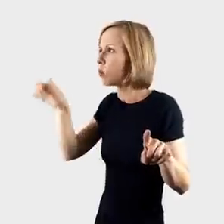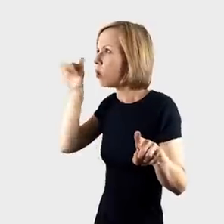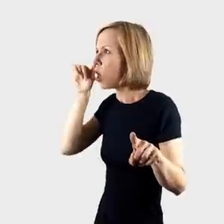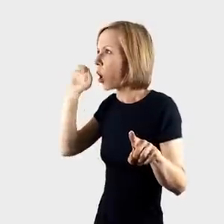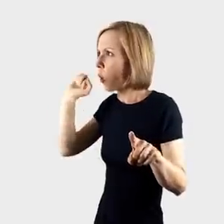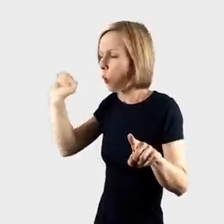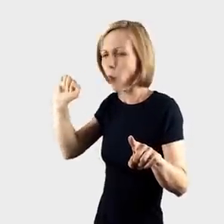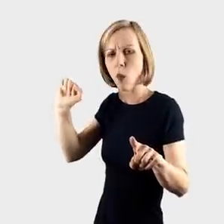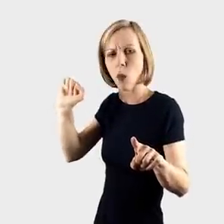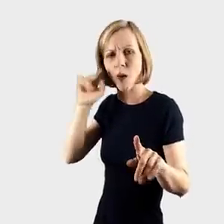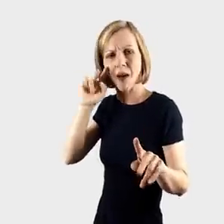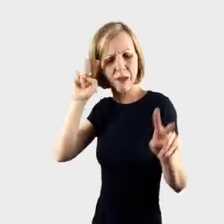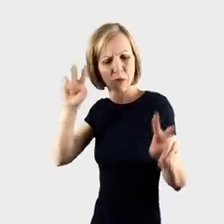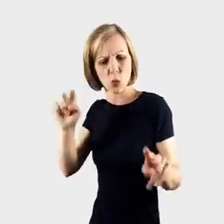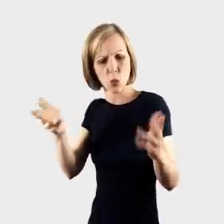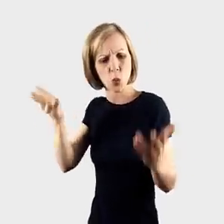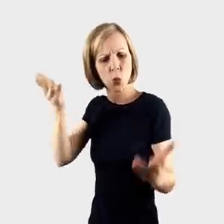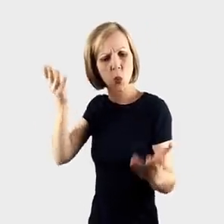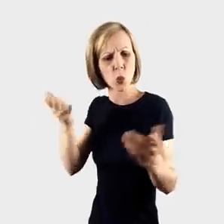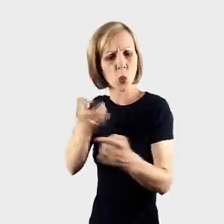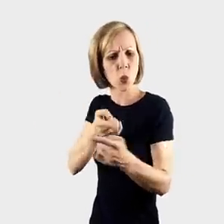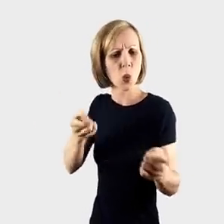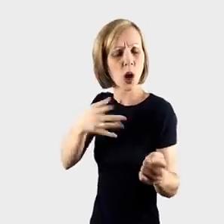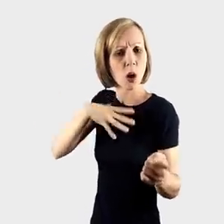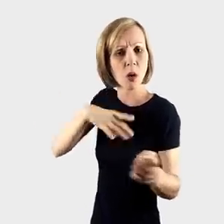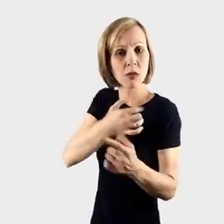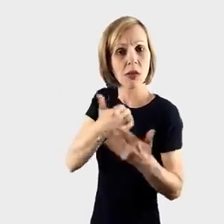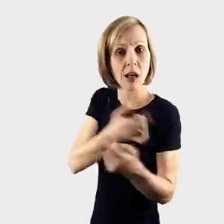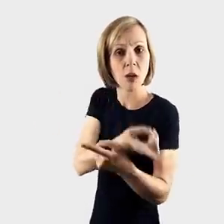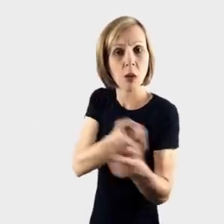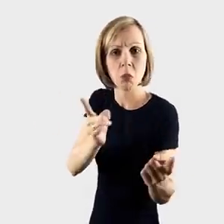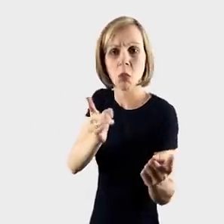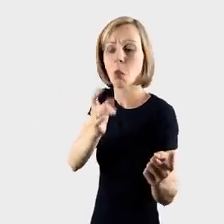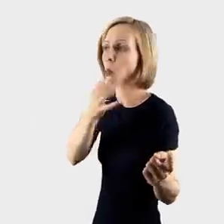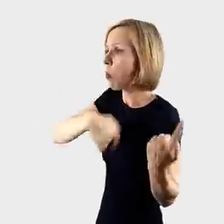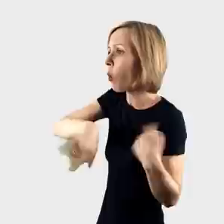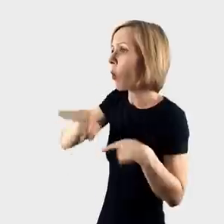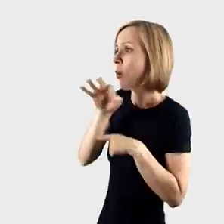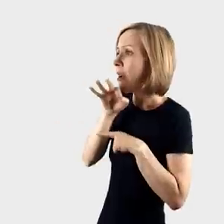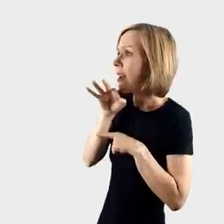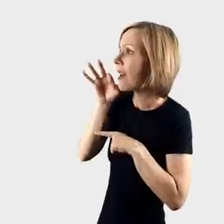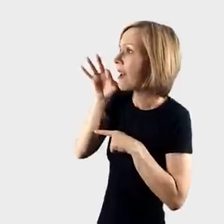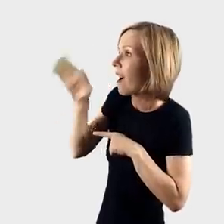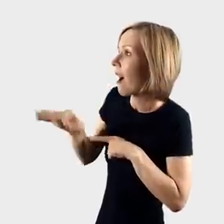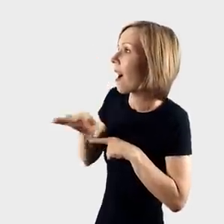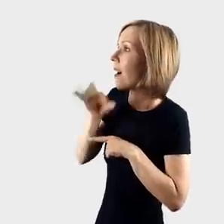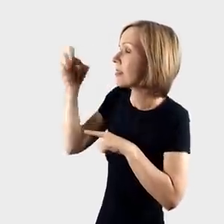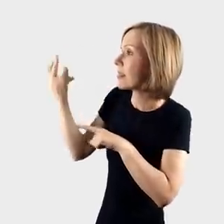Oh, God's own fire.